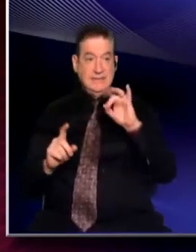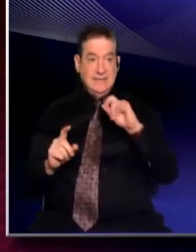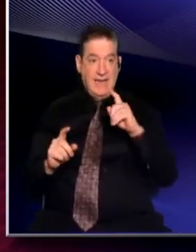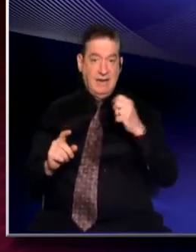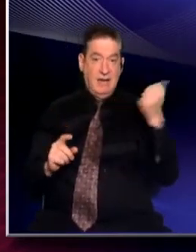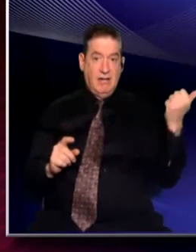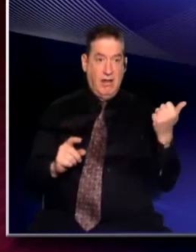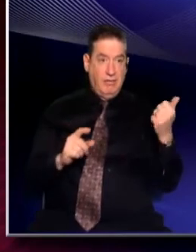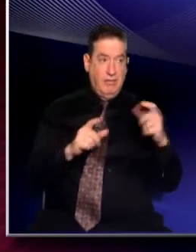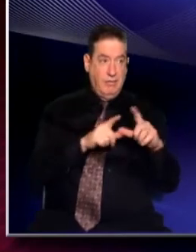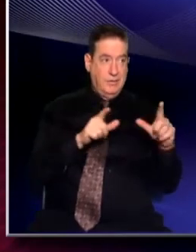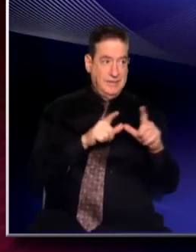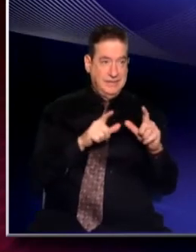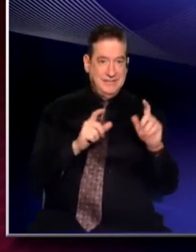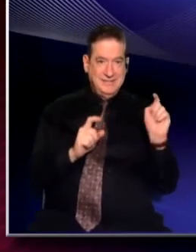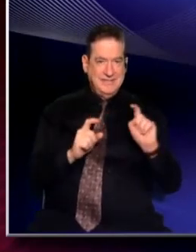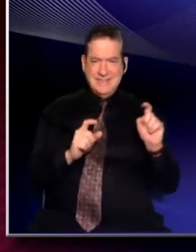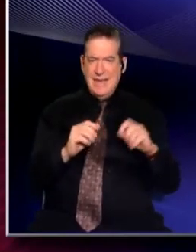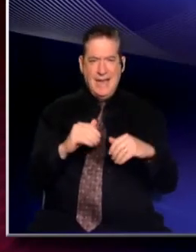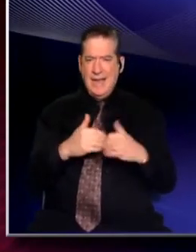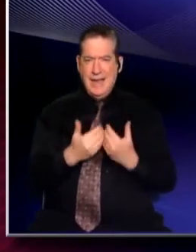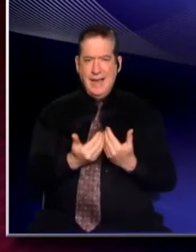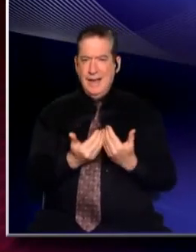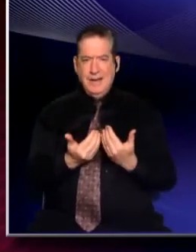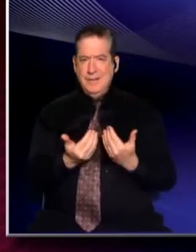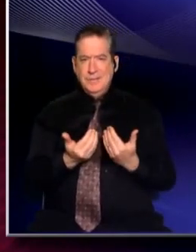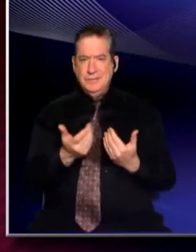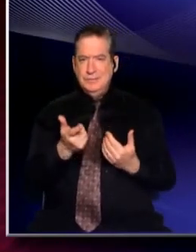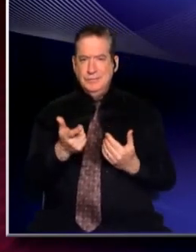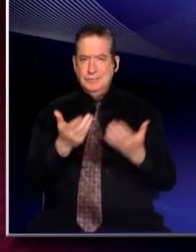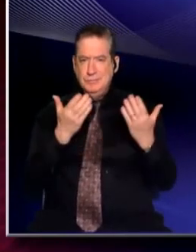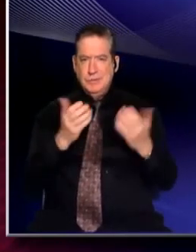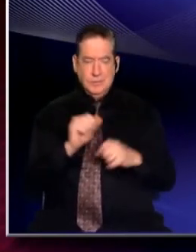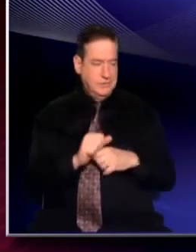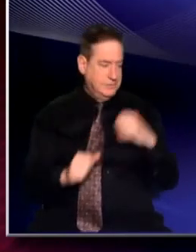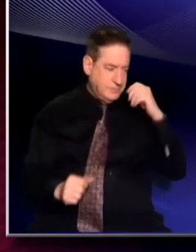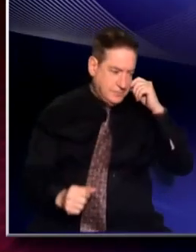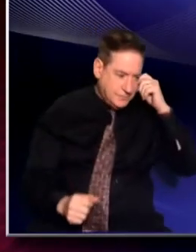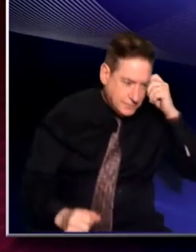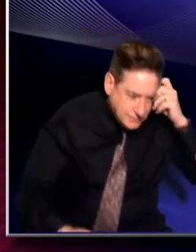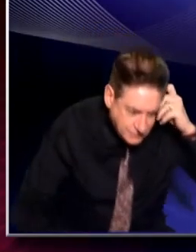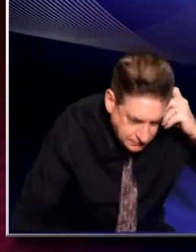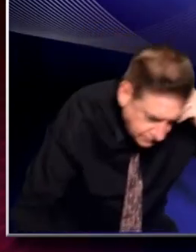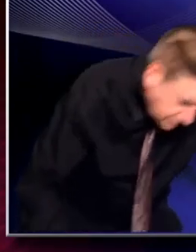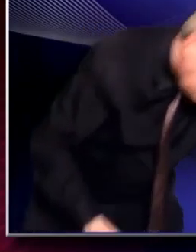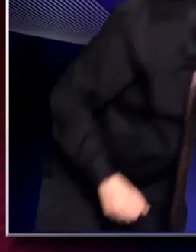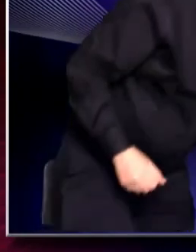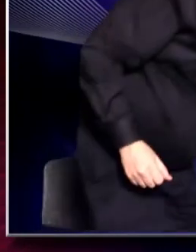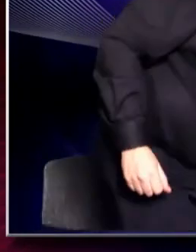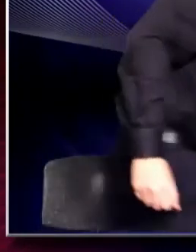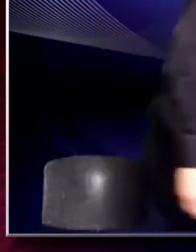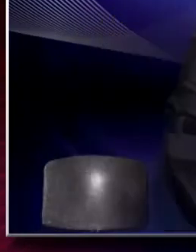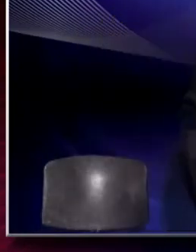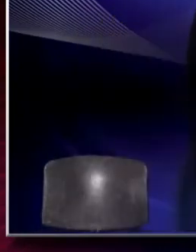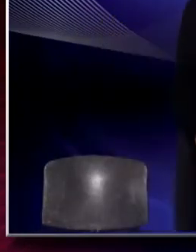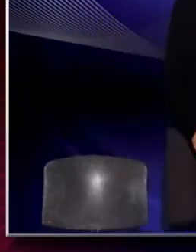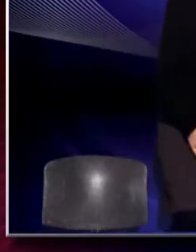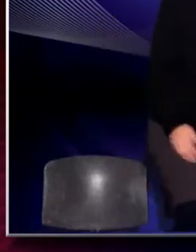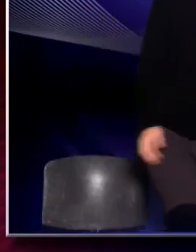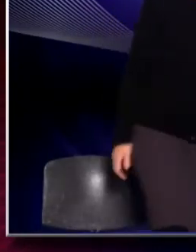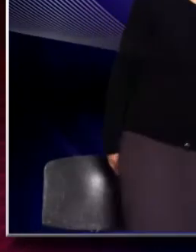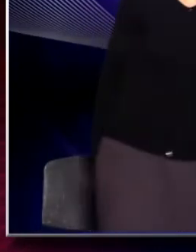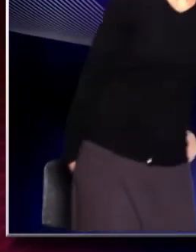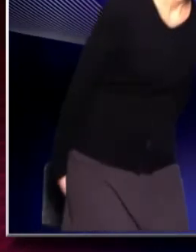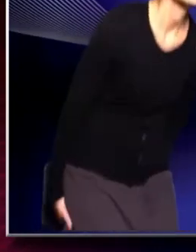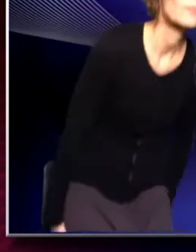here in Phoenix. How would your proposal work? Essentially, the way it works now is, I